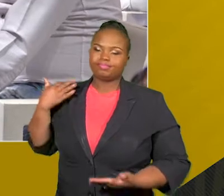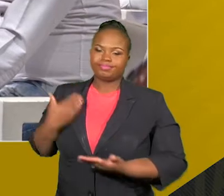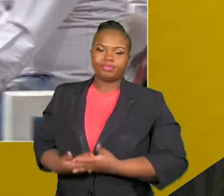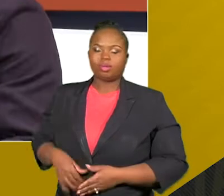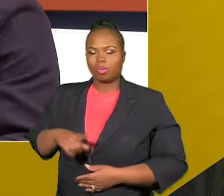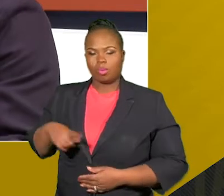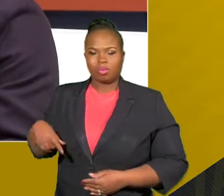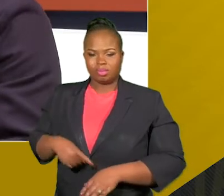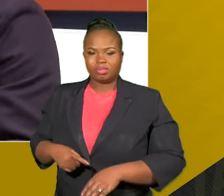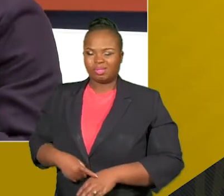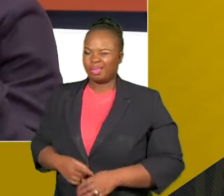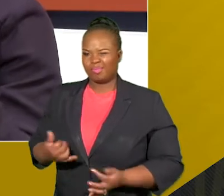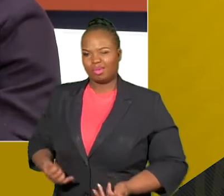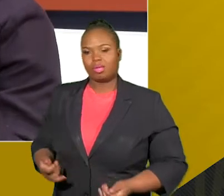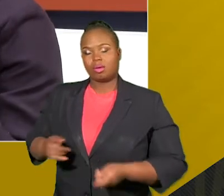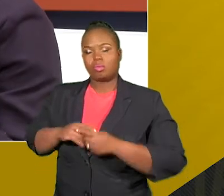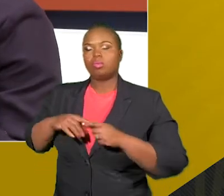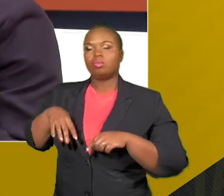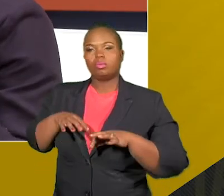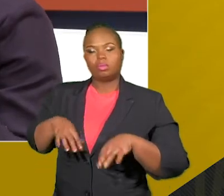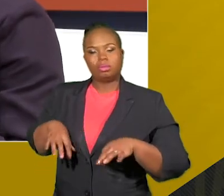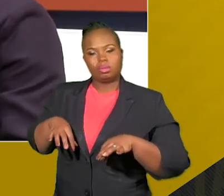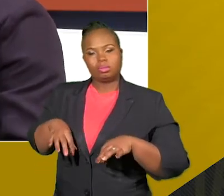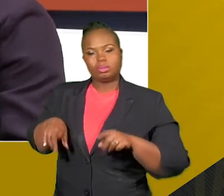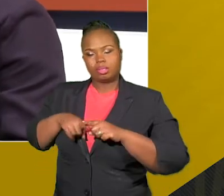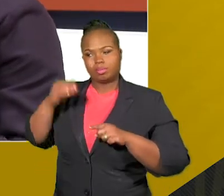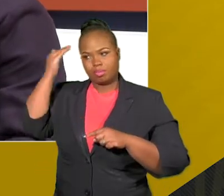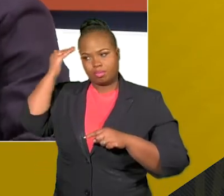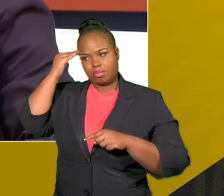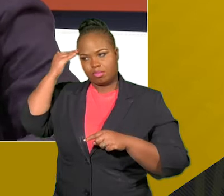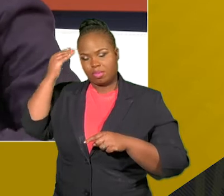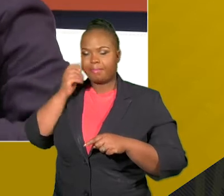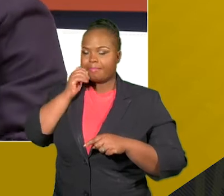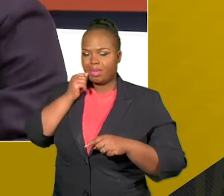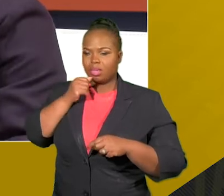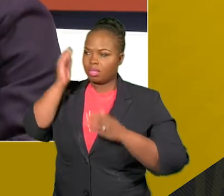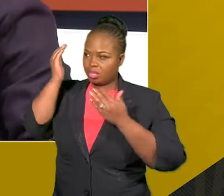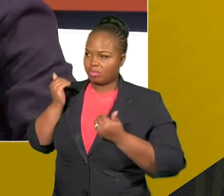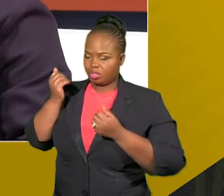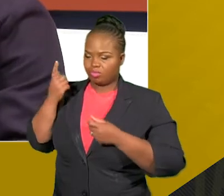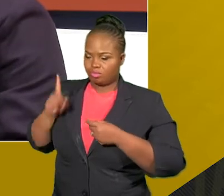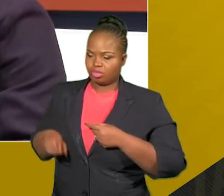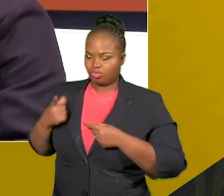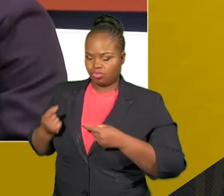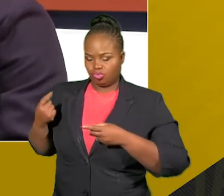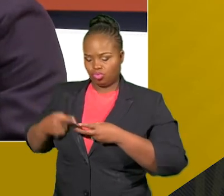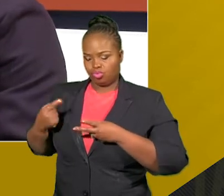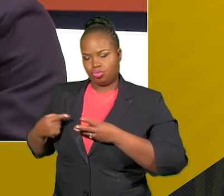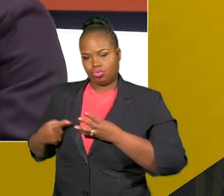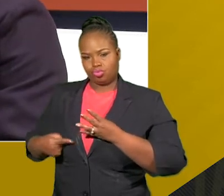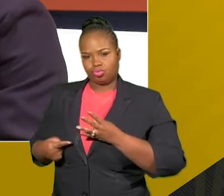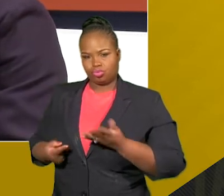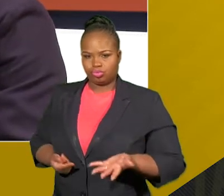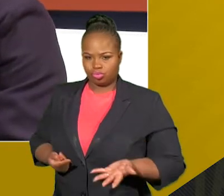of time and they've become inculcated very in a man's psyche. These are the expectations. This is what it means to be a man.